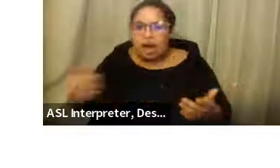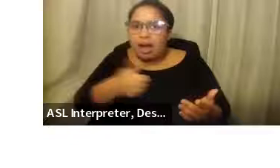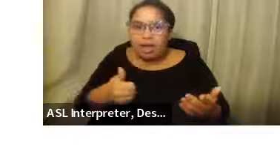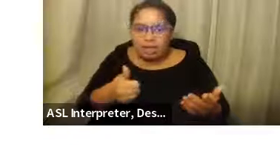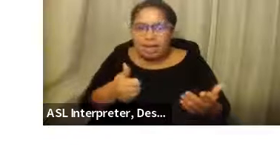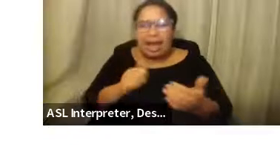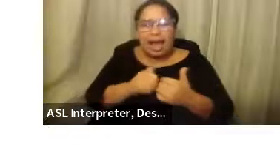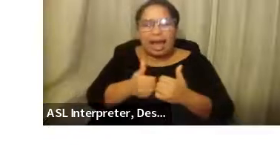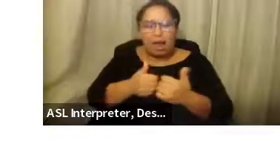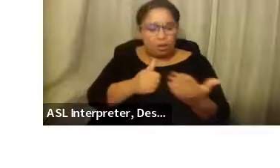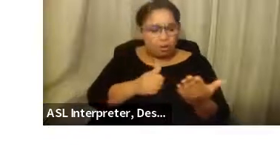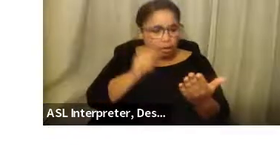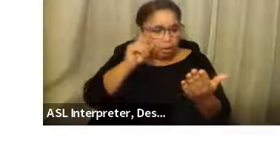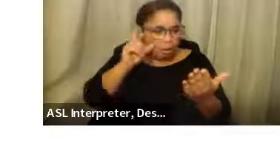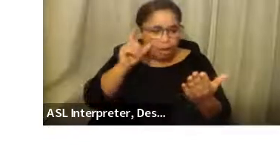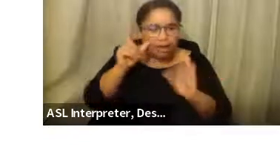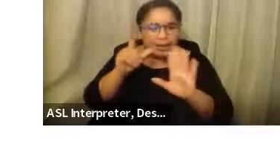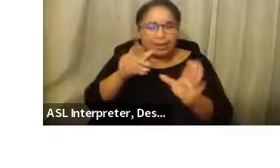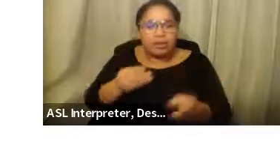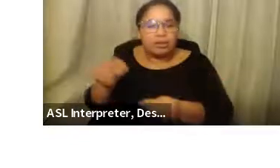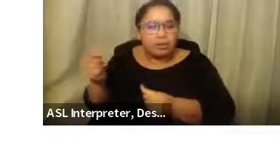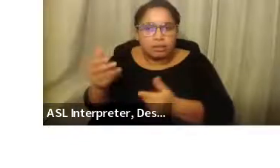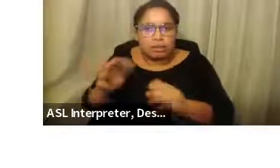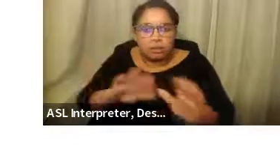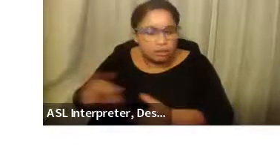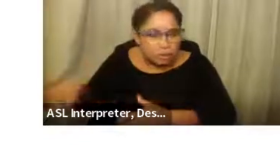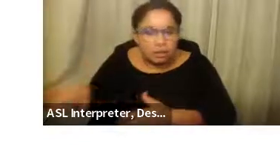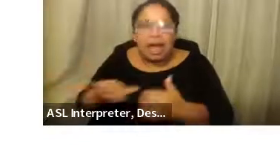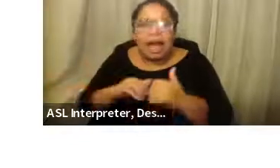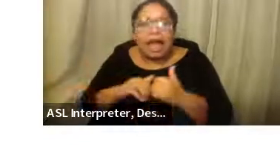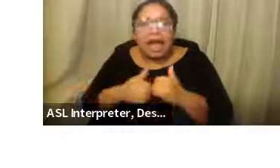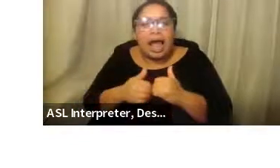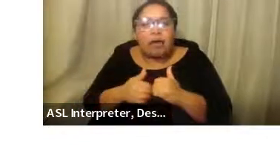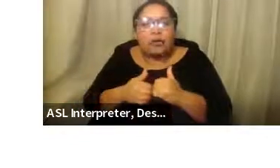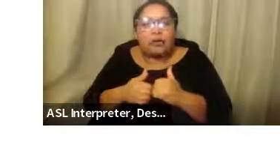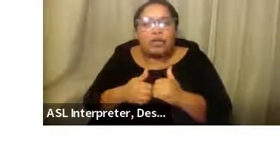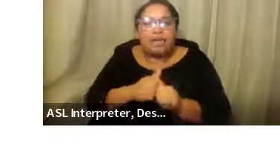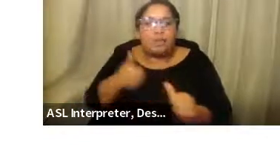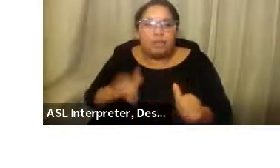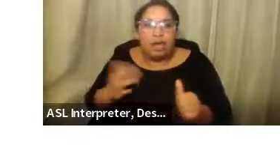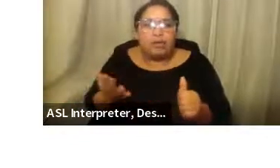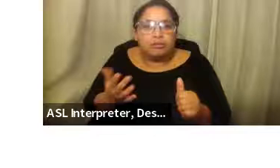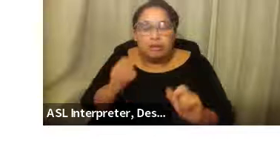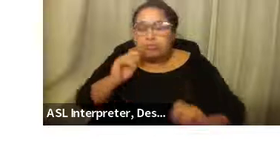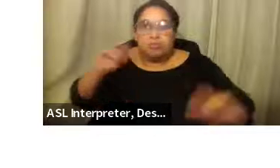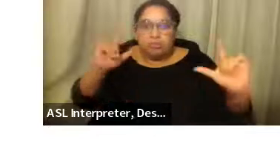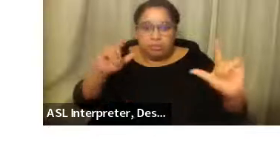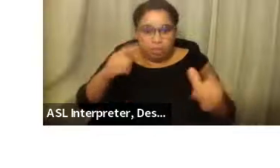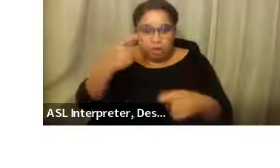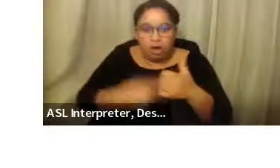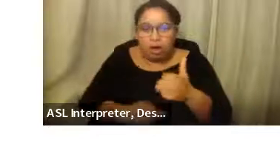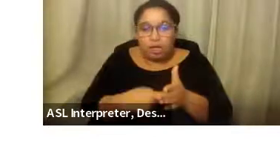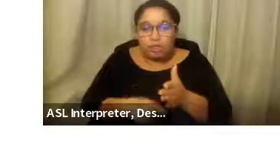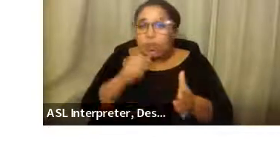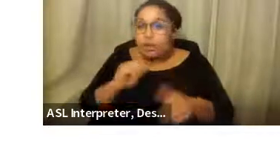So yes, with an emergency, obviously you don't have time for pre-authorization. So we do not set the